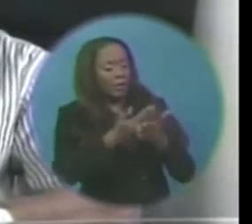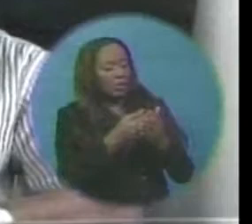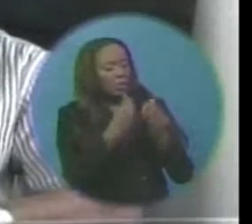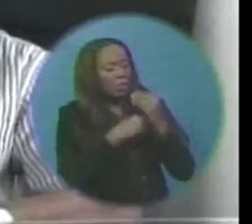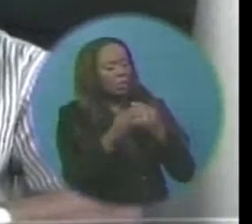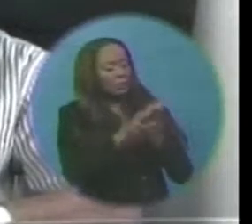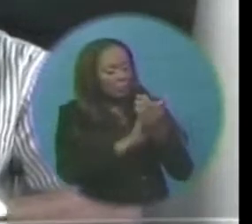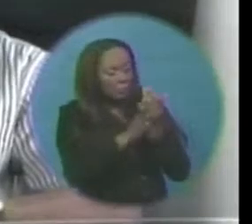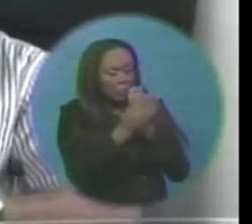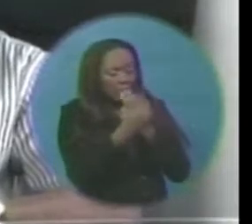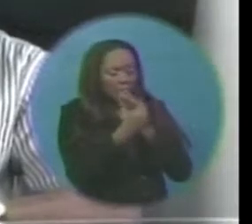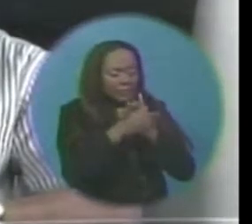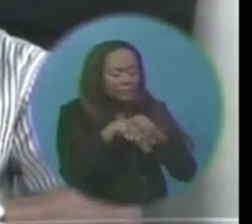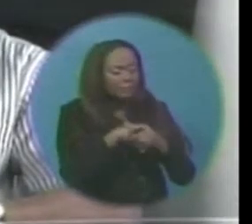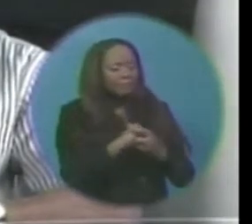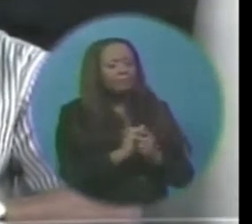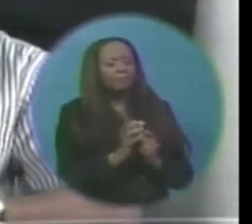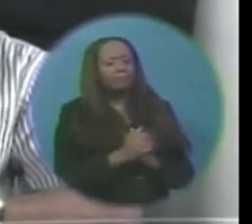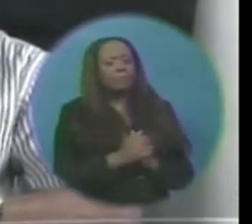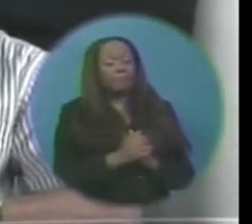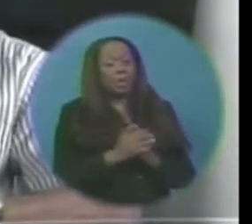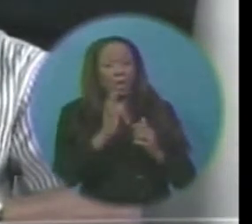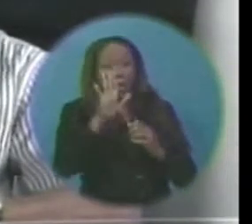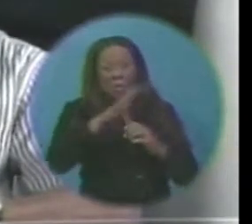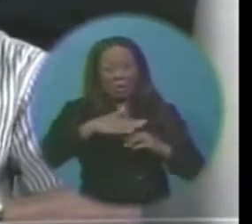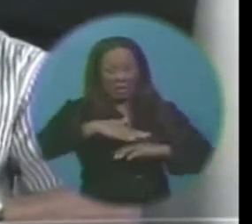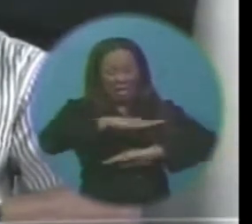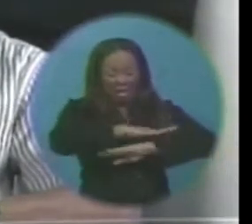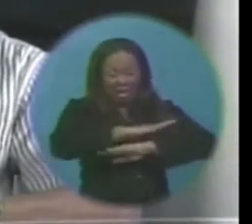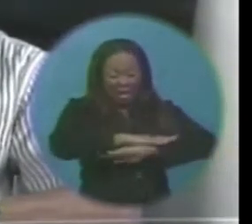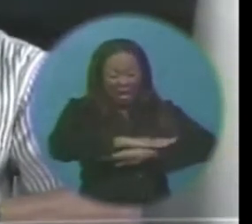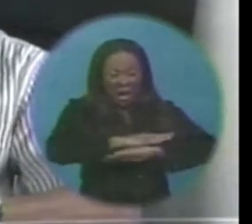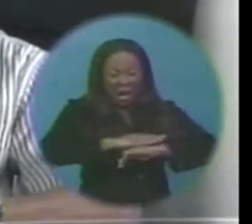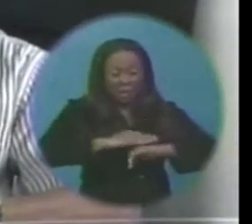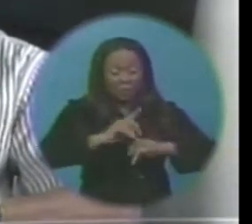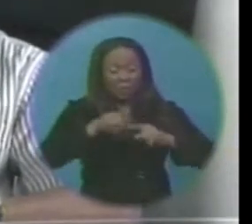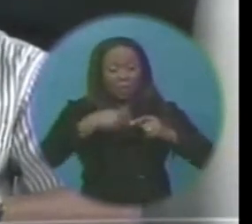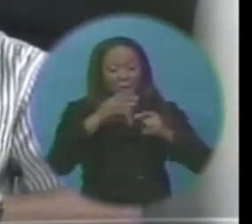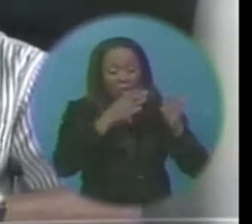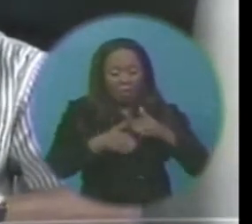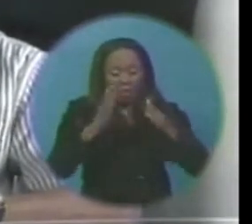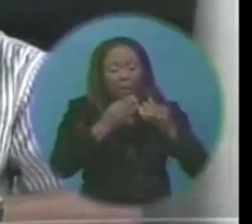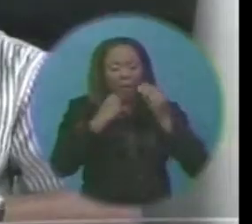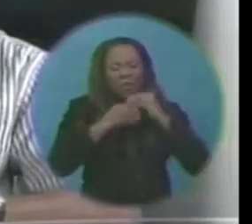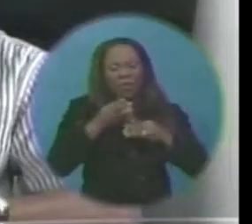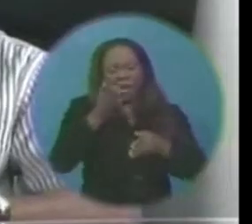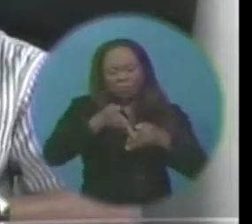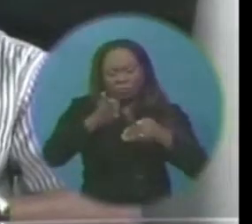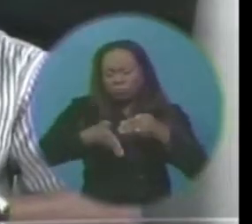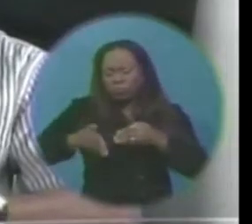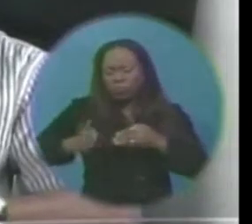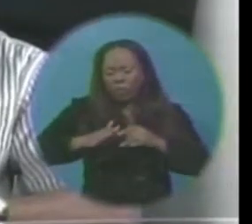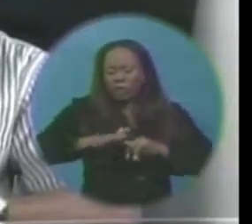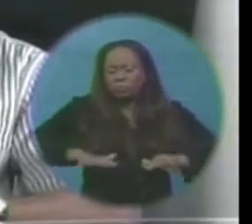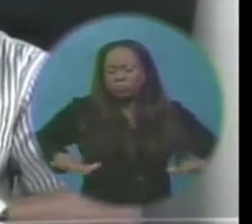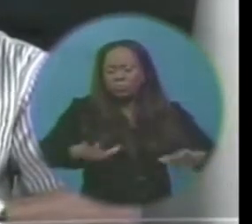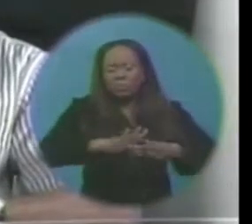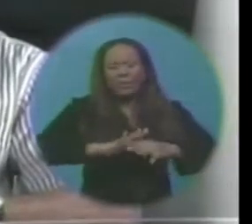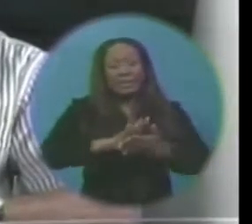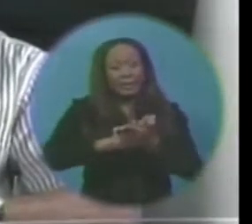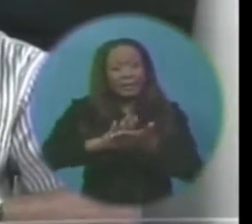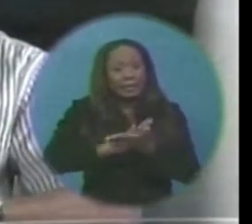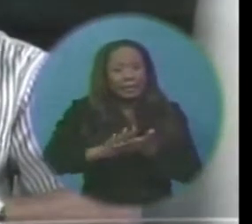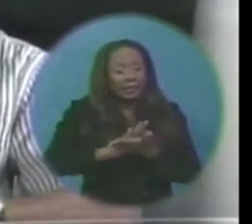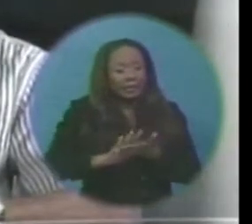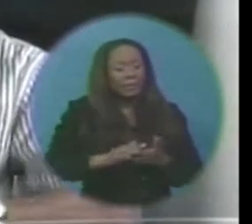making sure that your countertops are sanitized while preparing food and after preparing food, making sure that